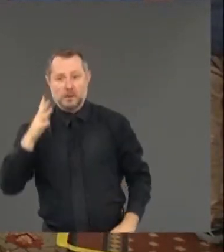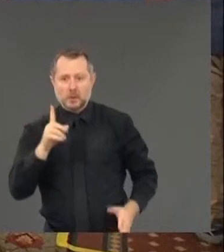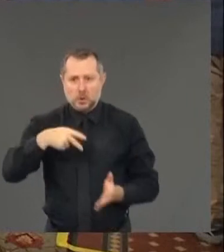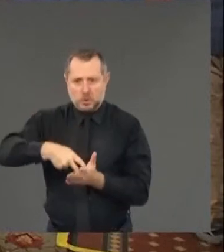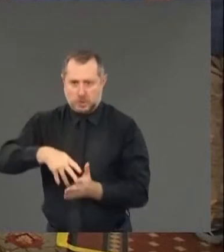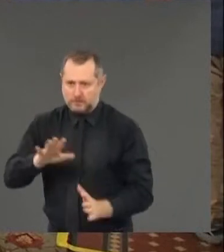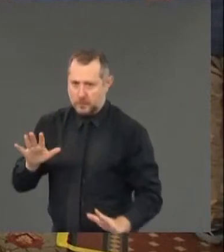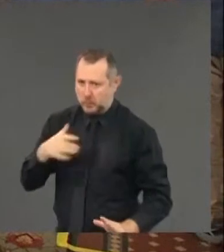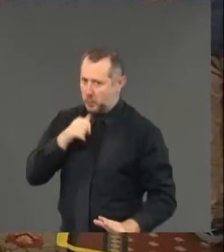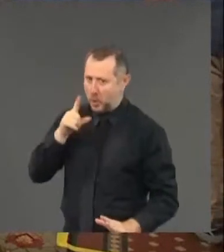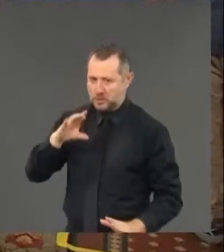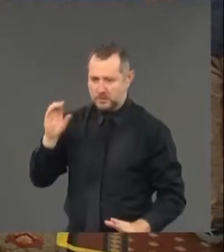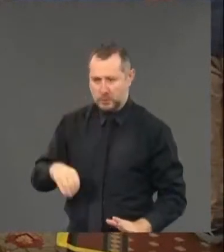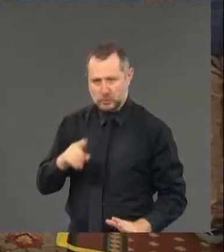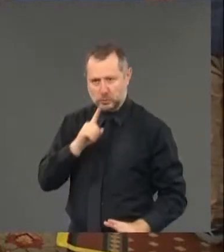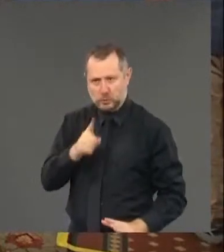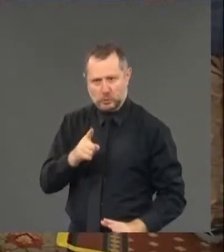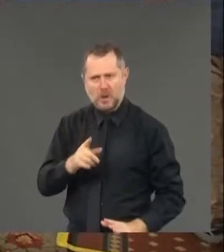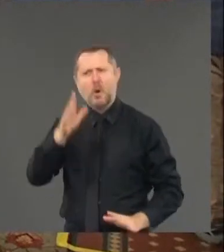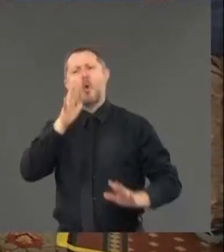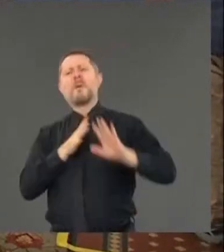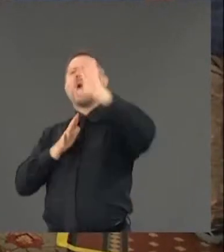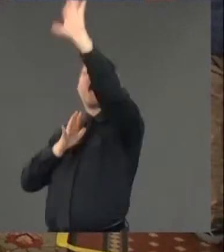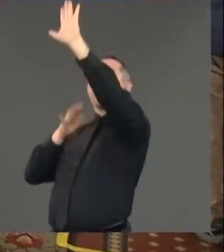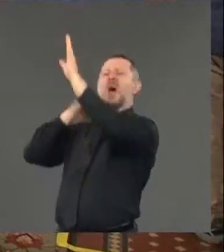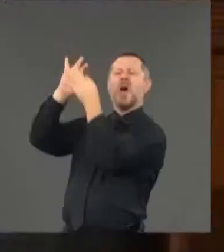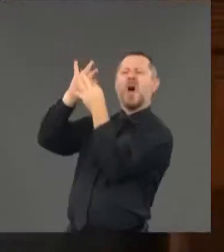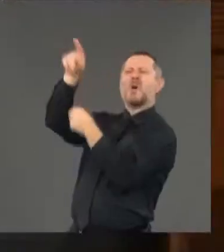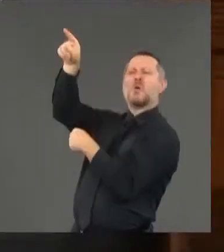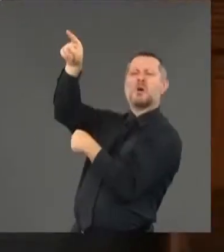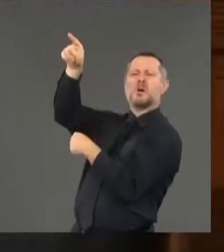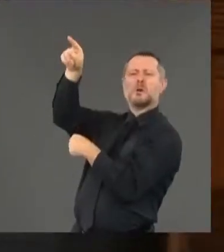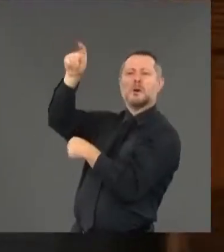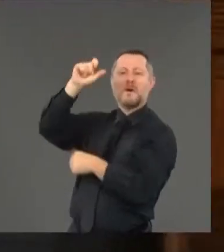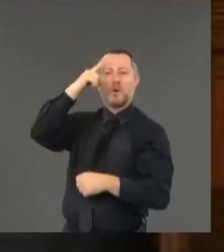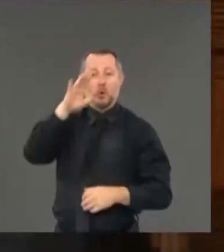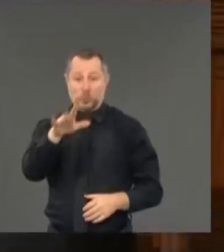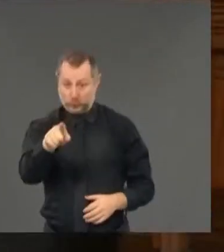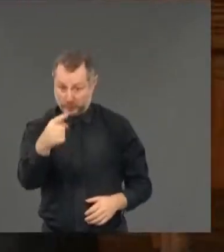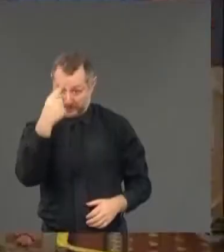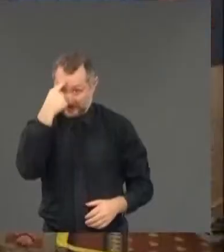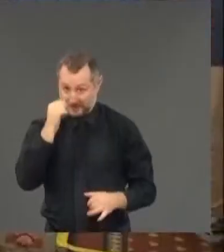report if I'm here, but I will be somewhere. You think that's effective?